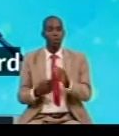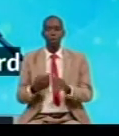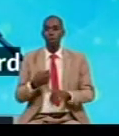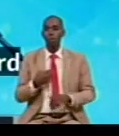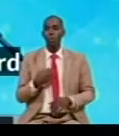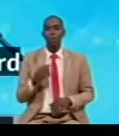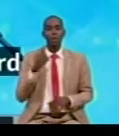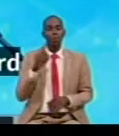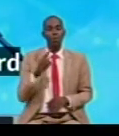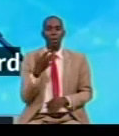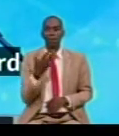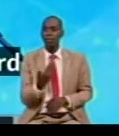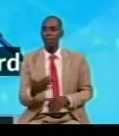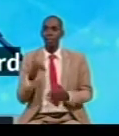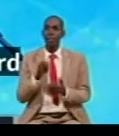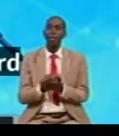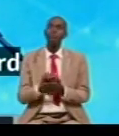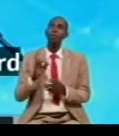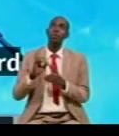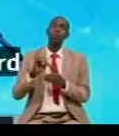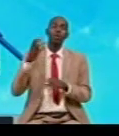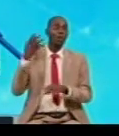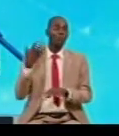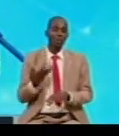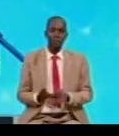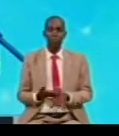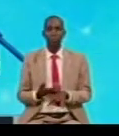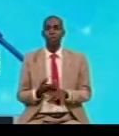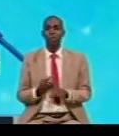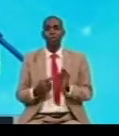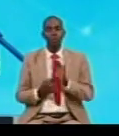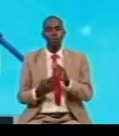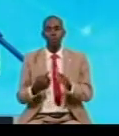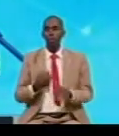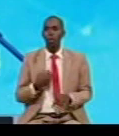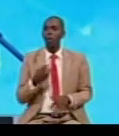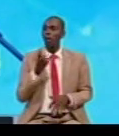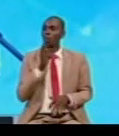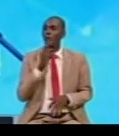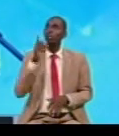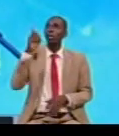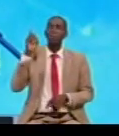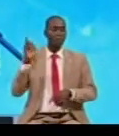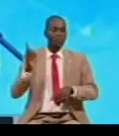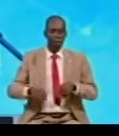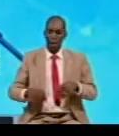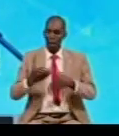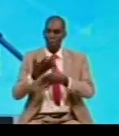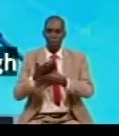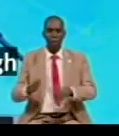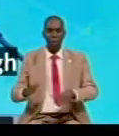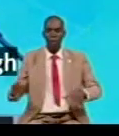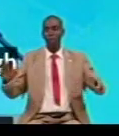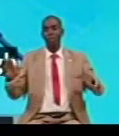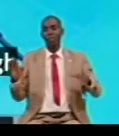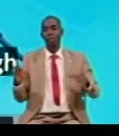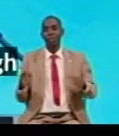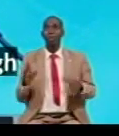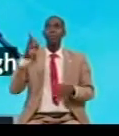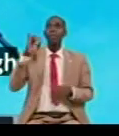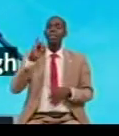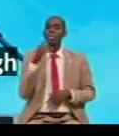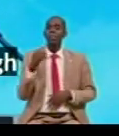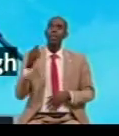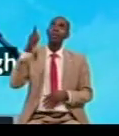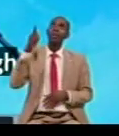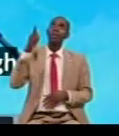Show me one thing that's too hard. Show me waters he can't part. He's